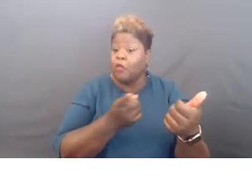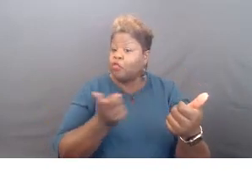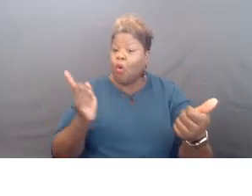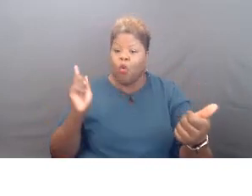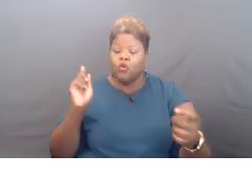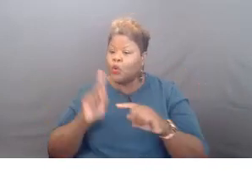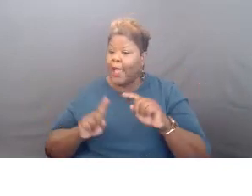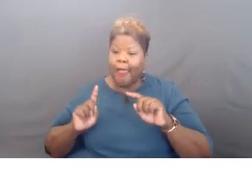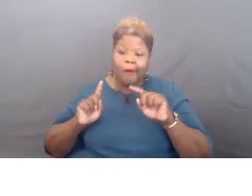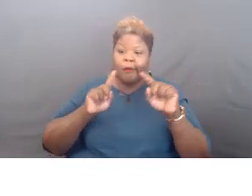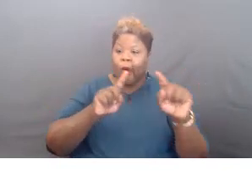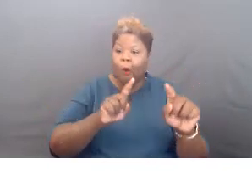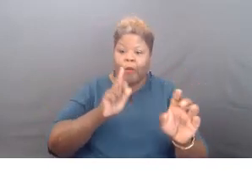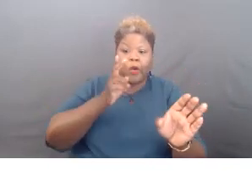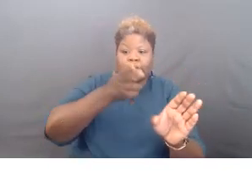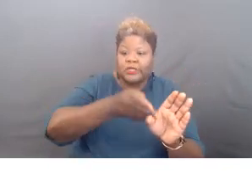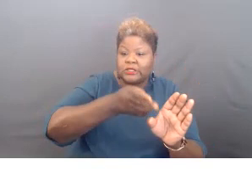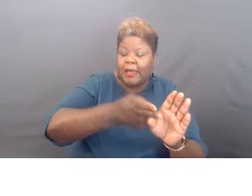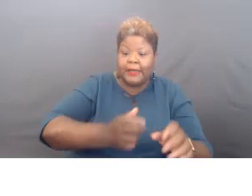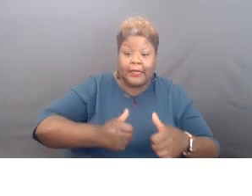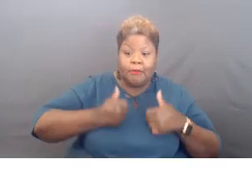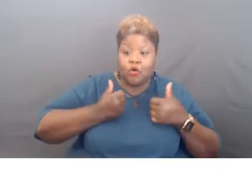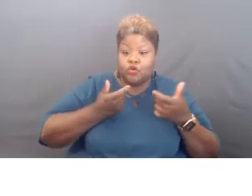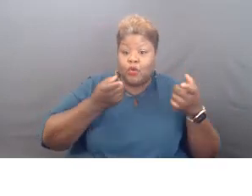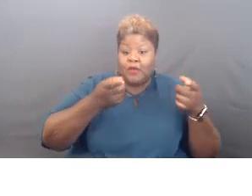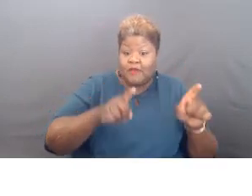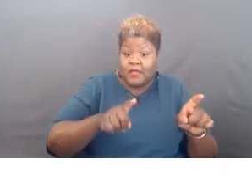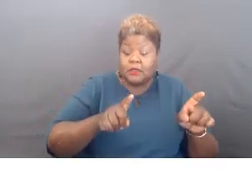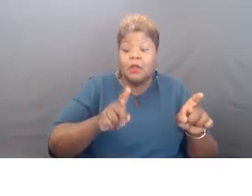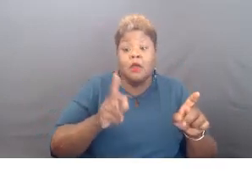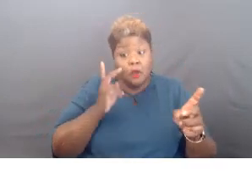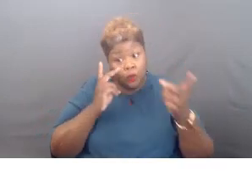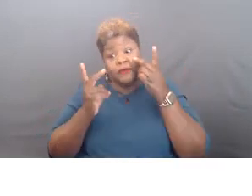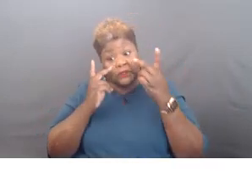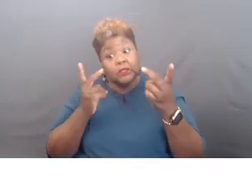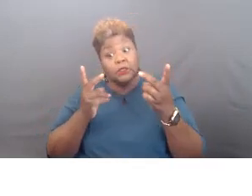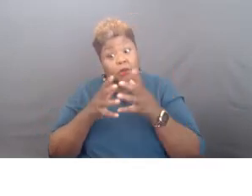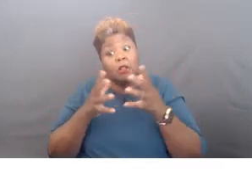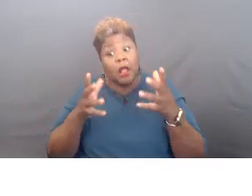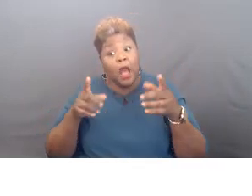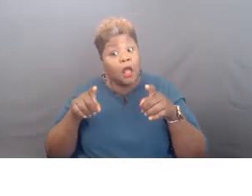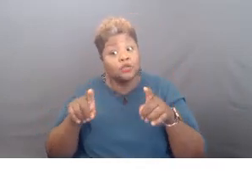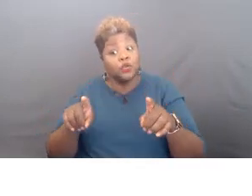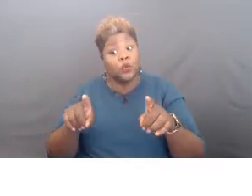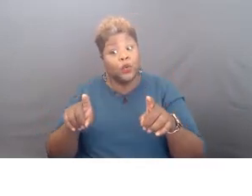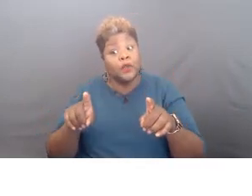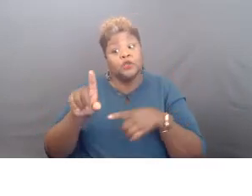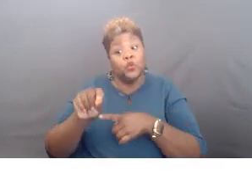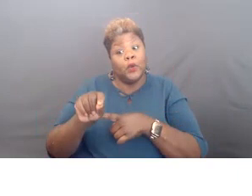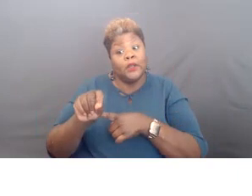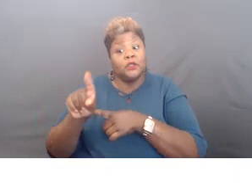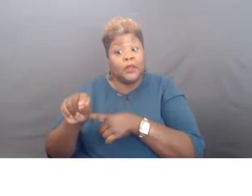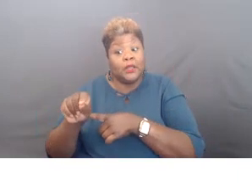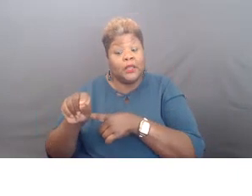participate in in-person events. And we've definitely seen this during the 2020